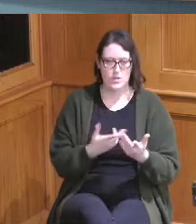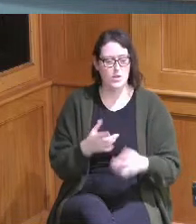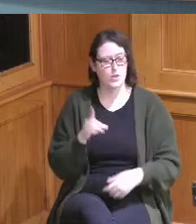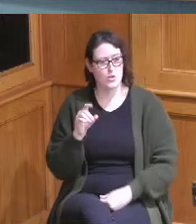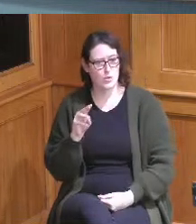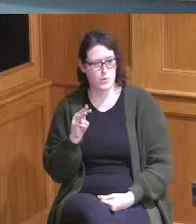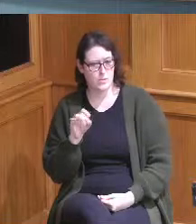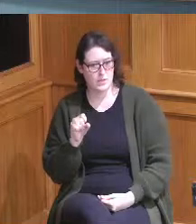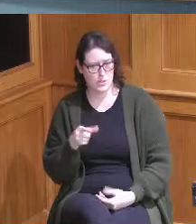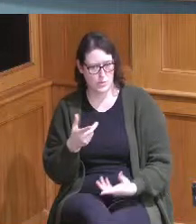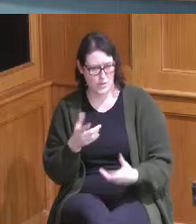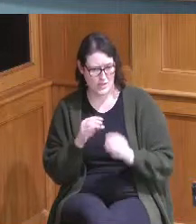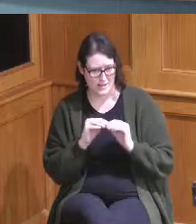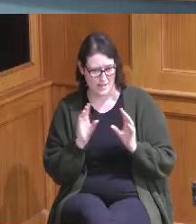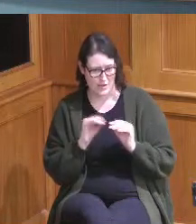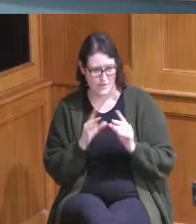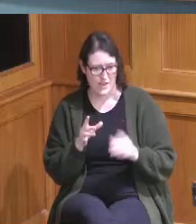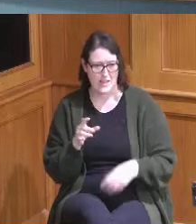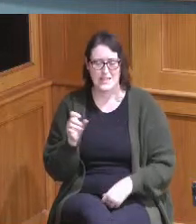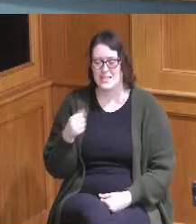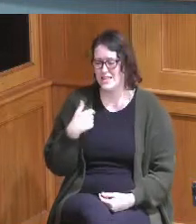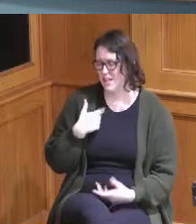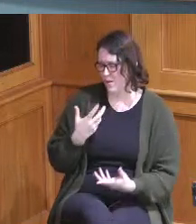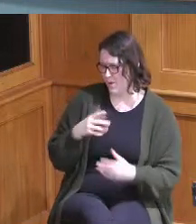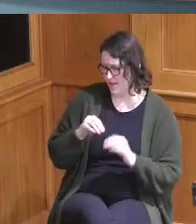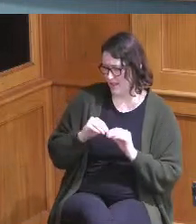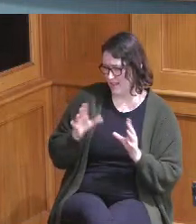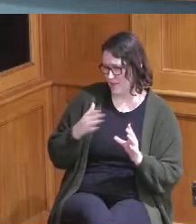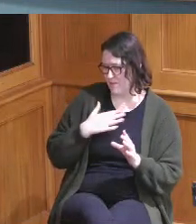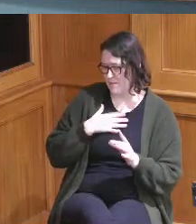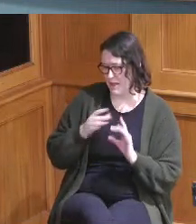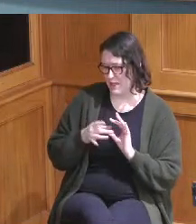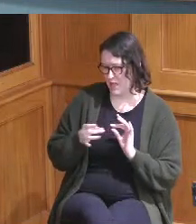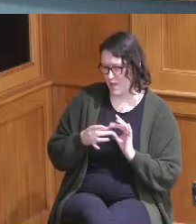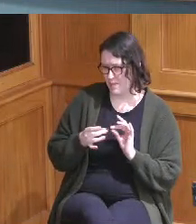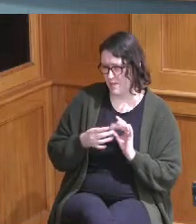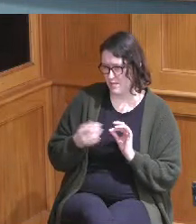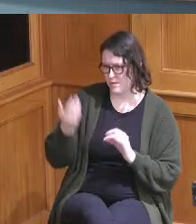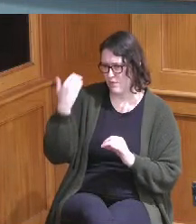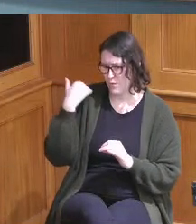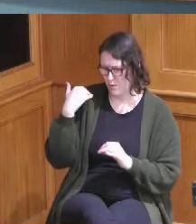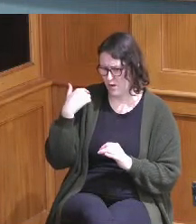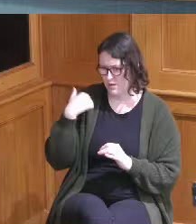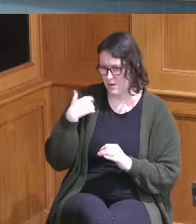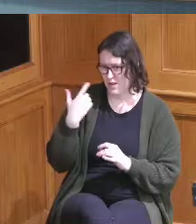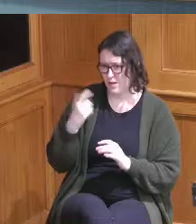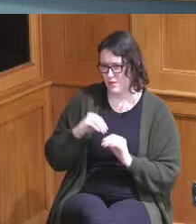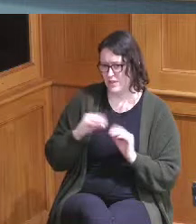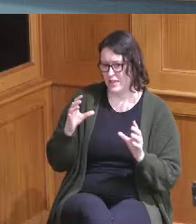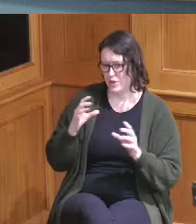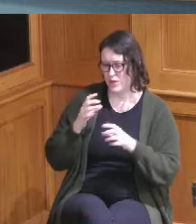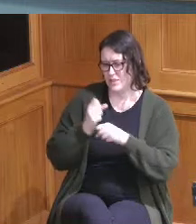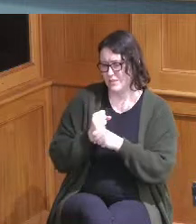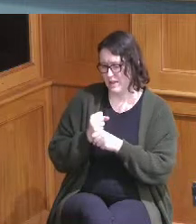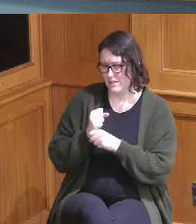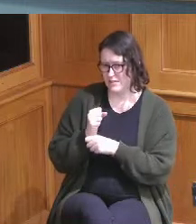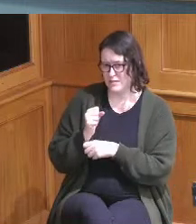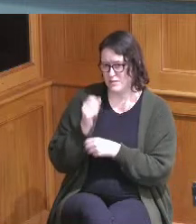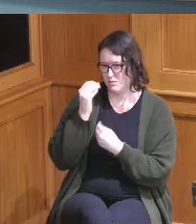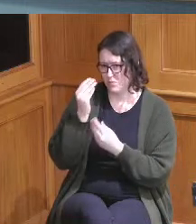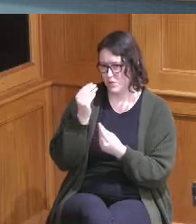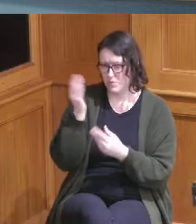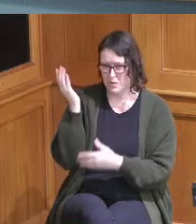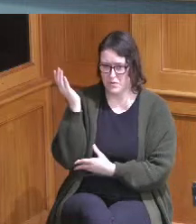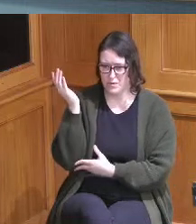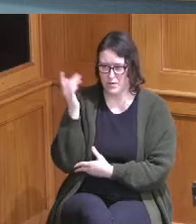make a clarification point? Yeah, I just wanted to clarify that my comments that I made earlier about how clear and concise was